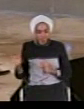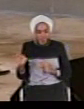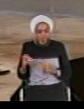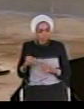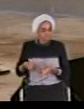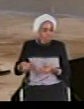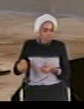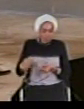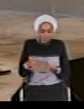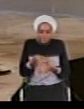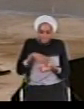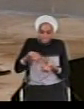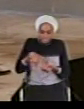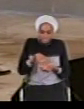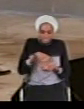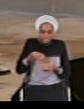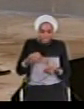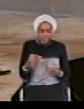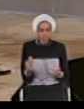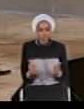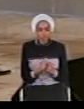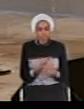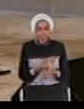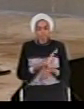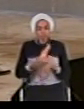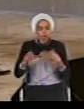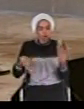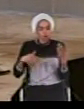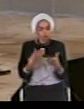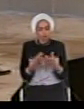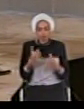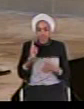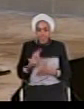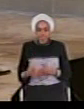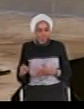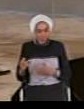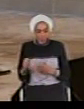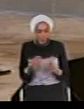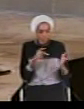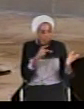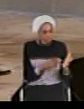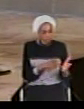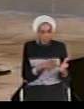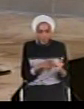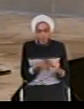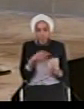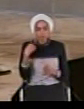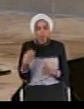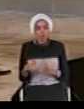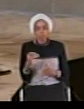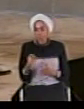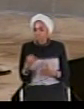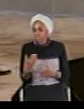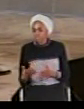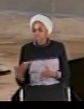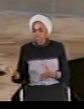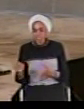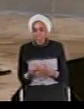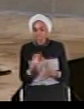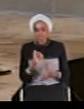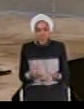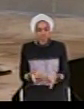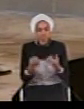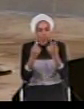ideologies, mixed with all the precepts and the proposals of the things